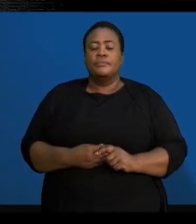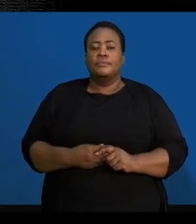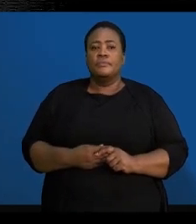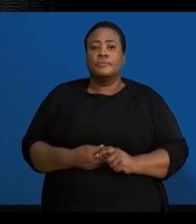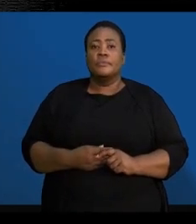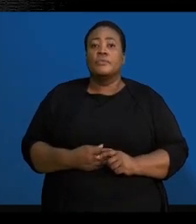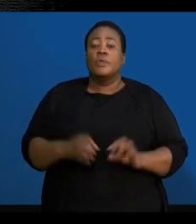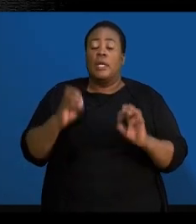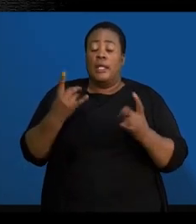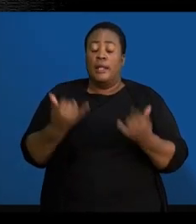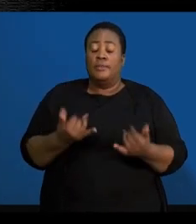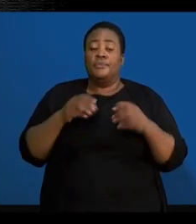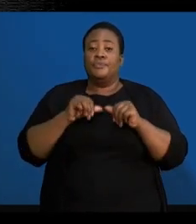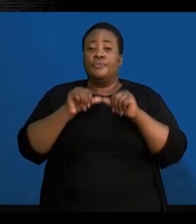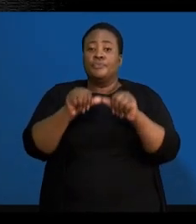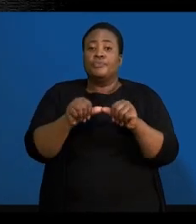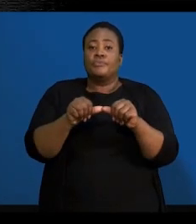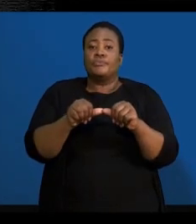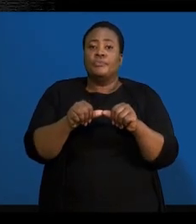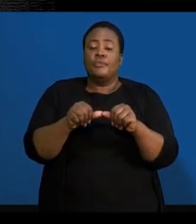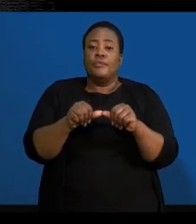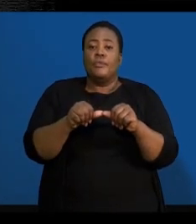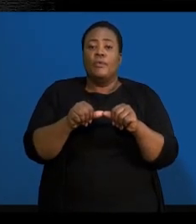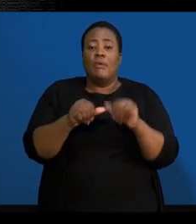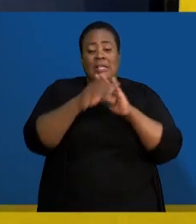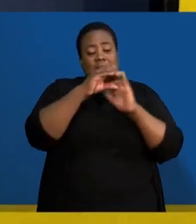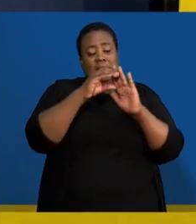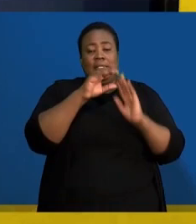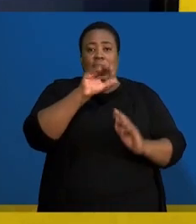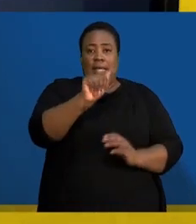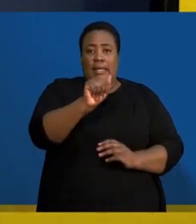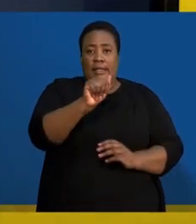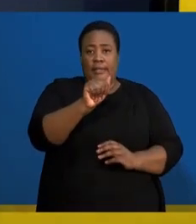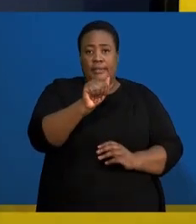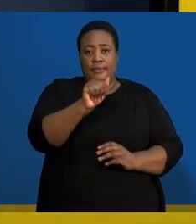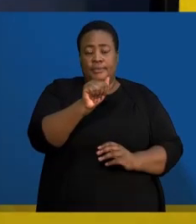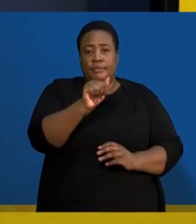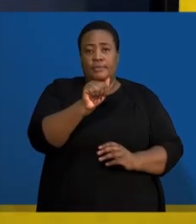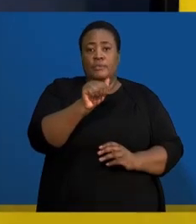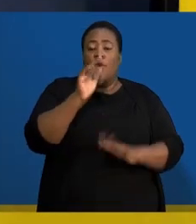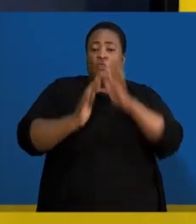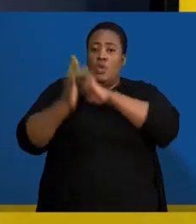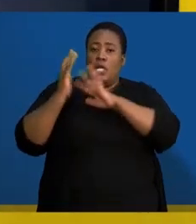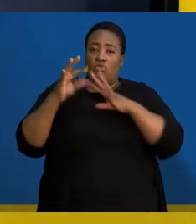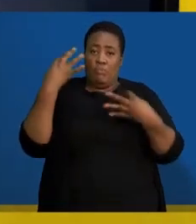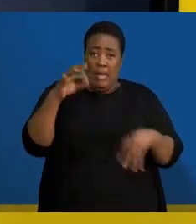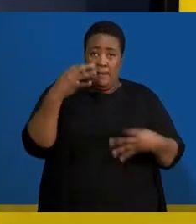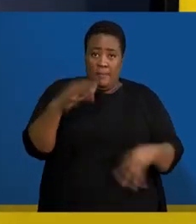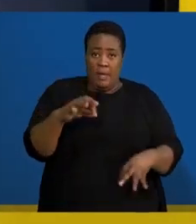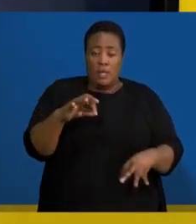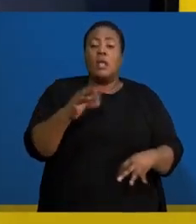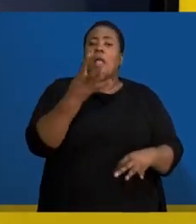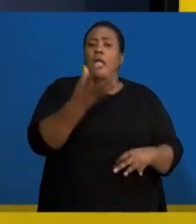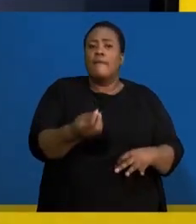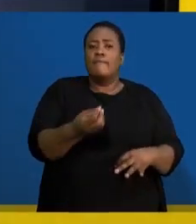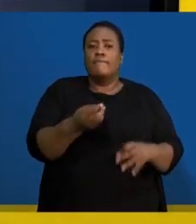Now let's move on to Section A. Section A of your history paper consists